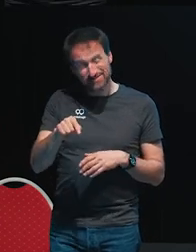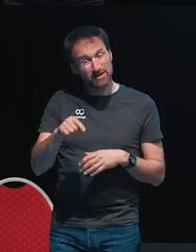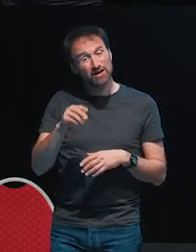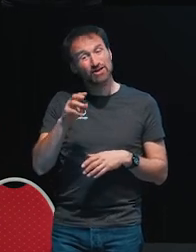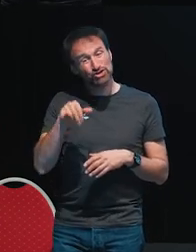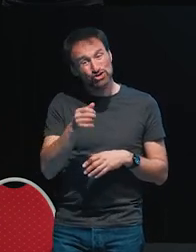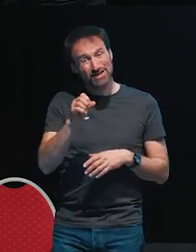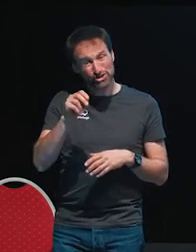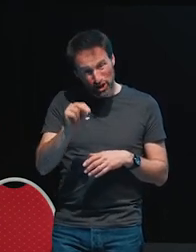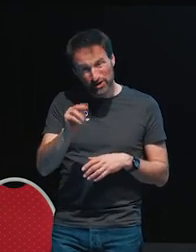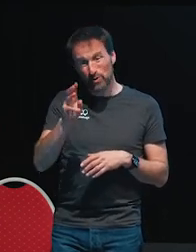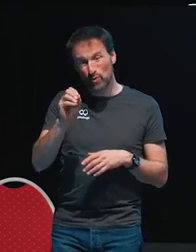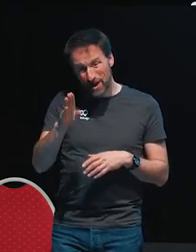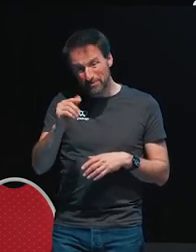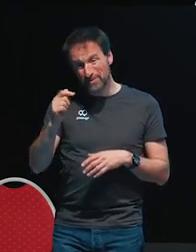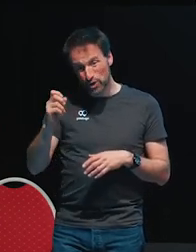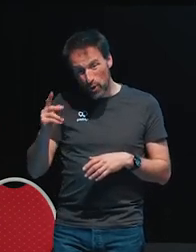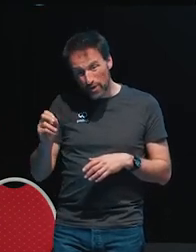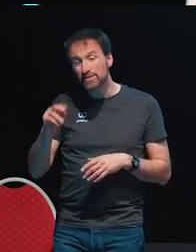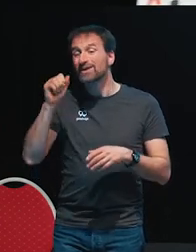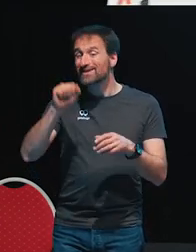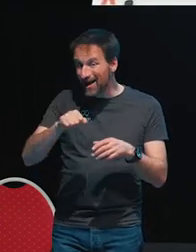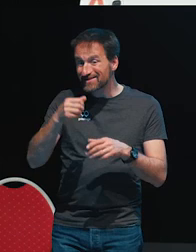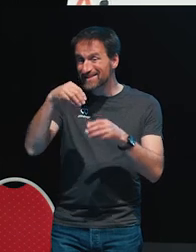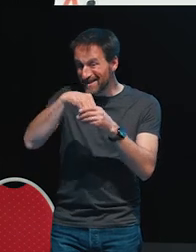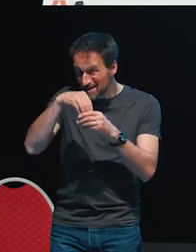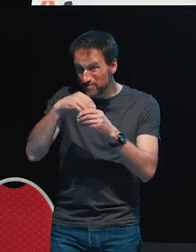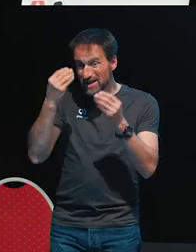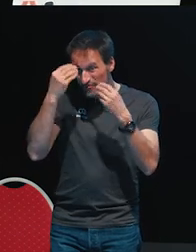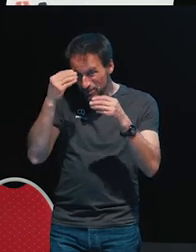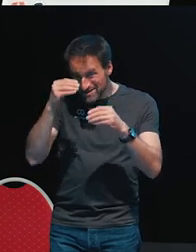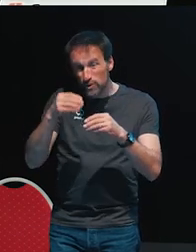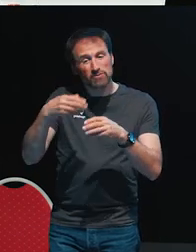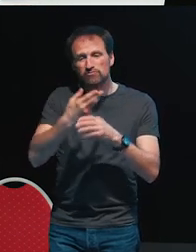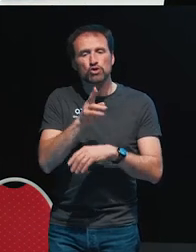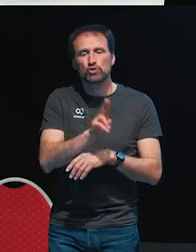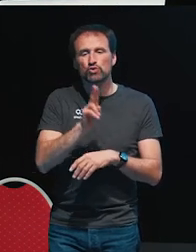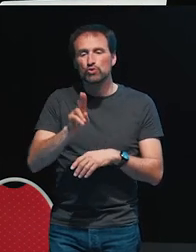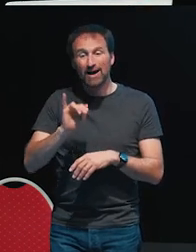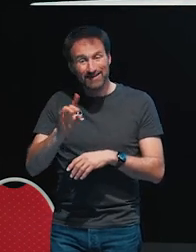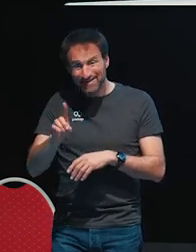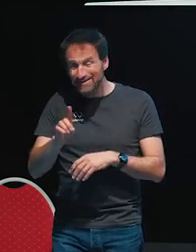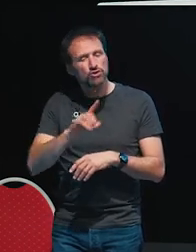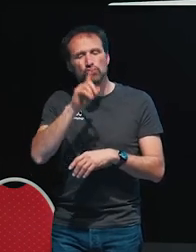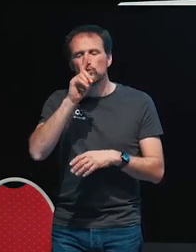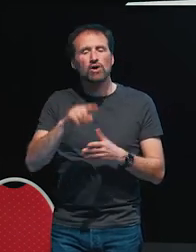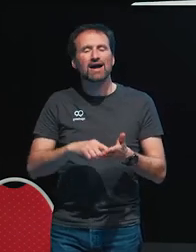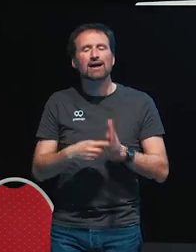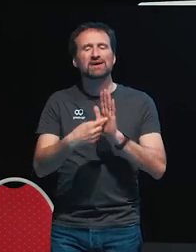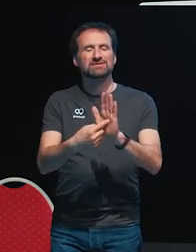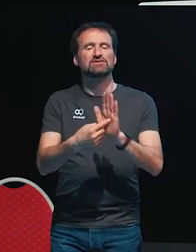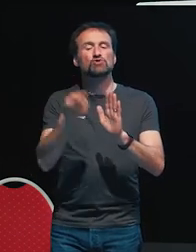Token does contain a lot of information, or can contain a lot of information, whereas a UUID, for example, is just a representation of that